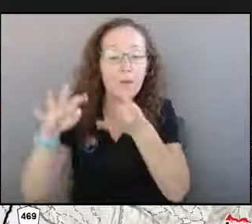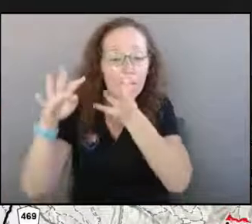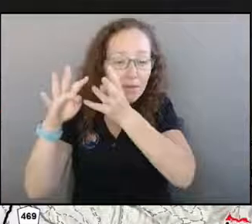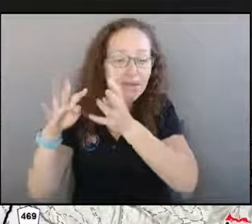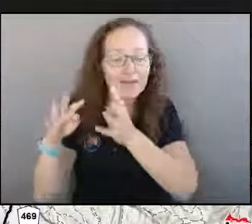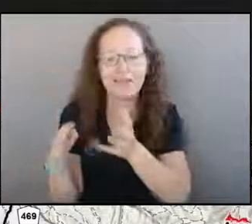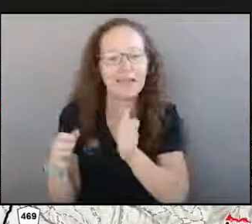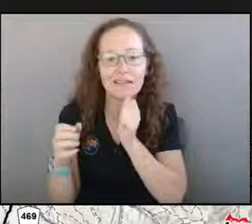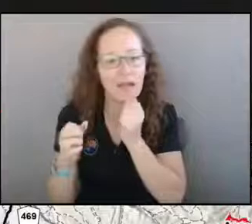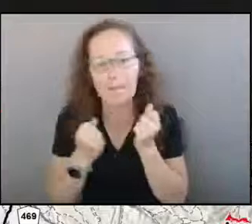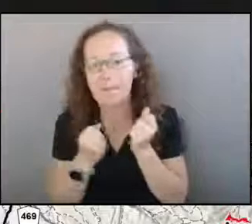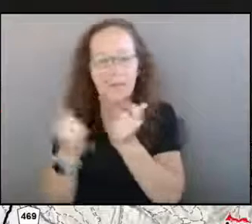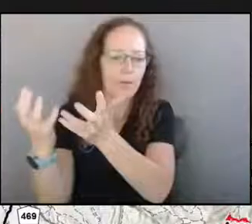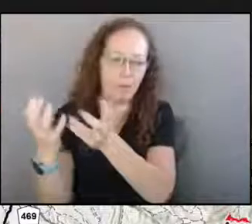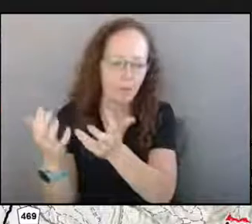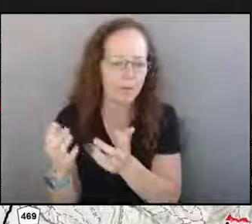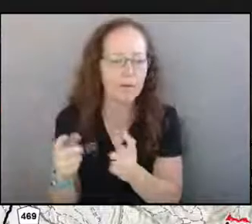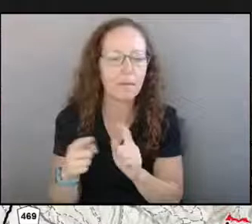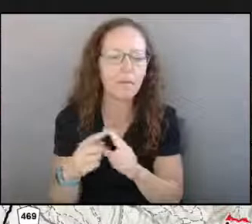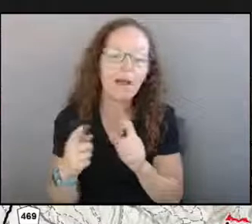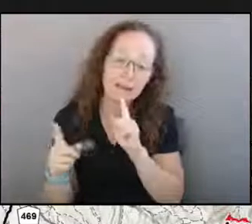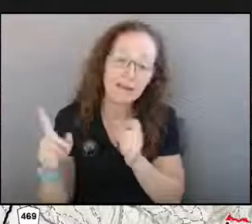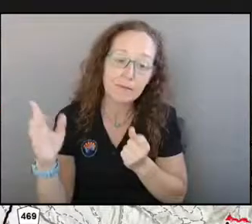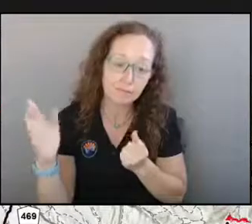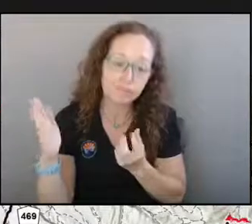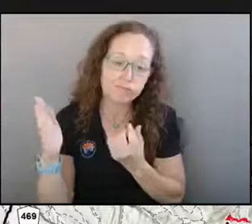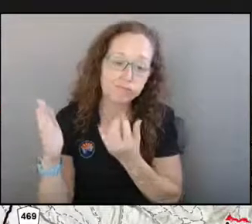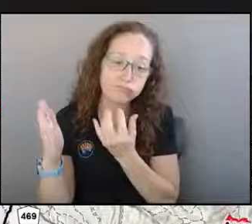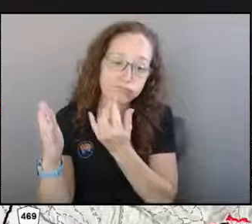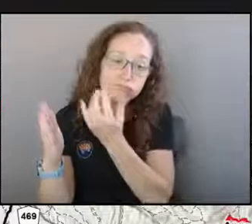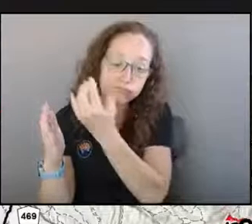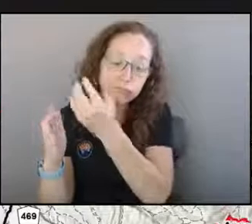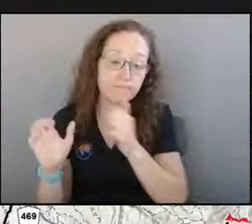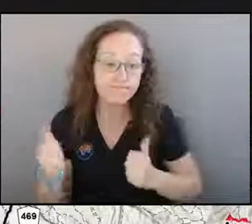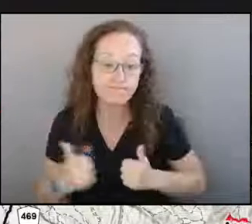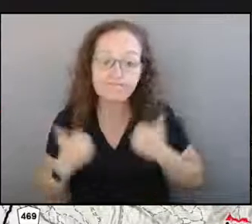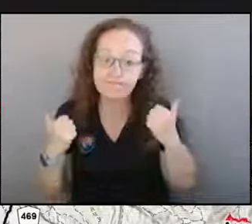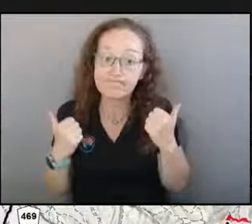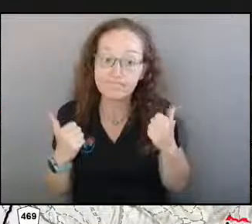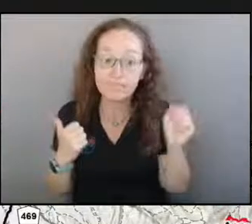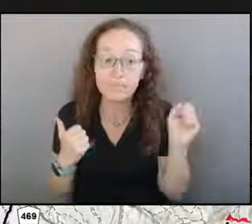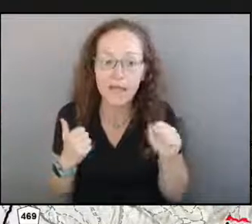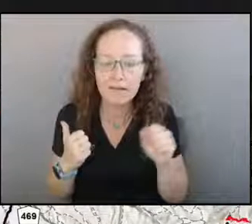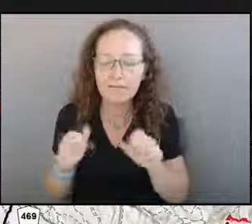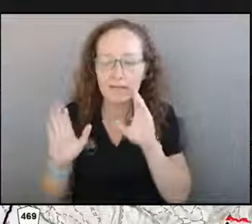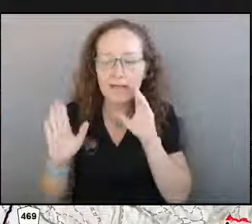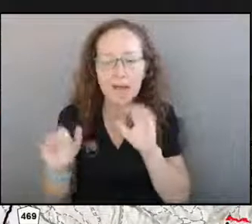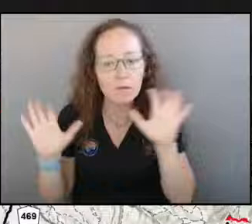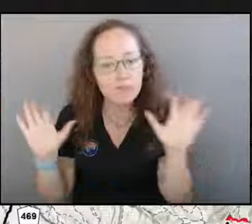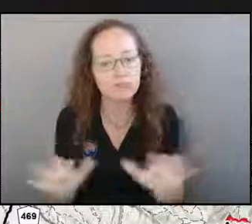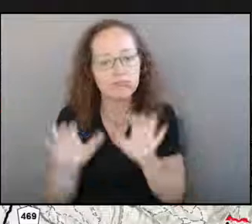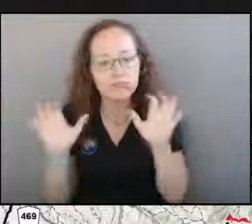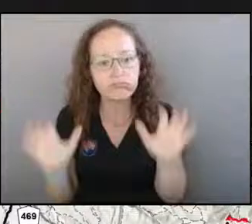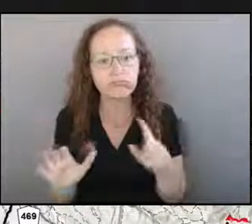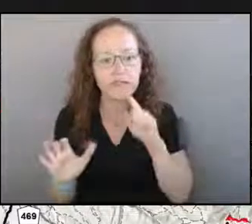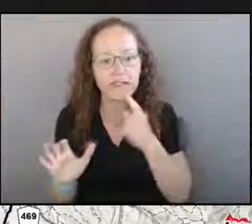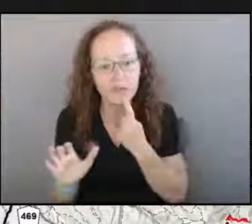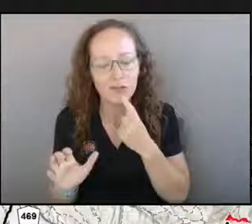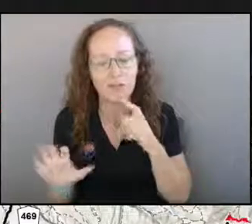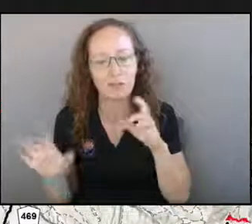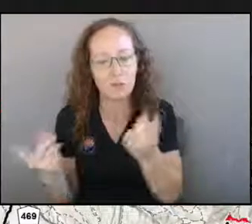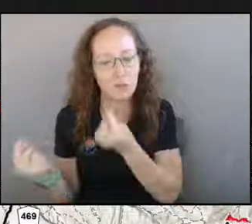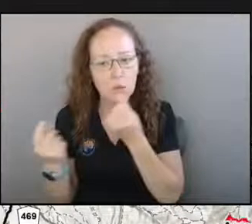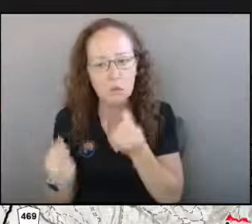so that's good, but it is going upslope pretty aggressively. So I expect to see very active to extreme fire behavior in there again